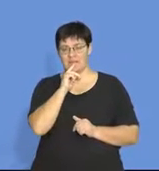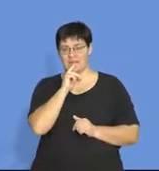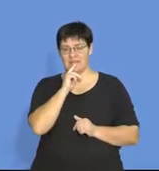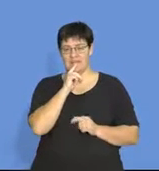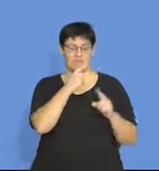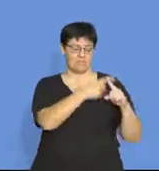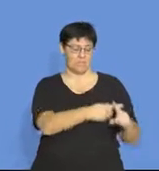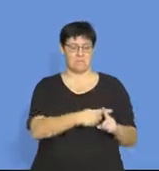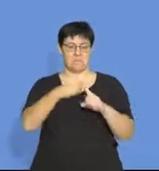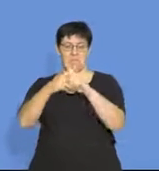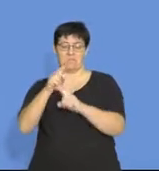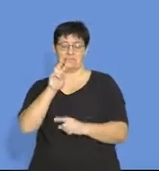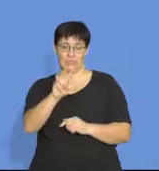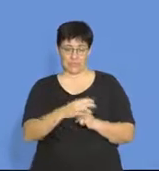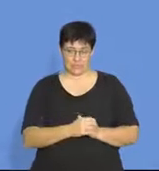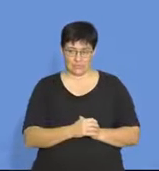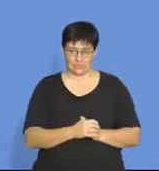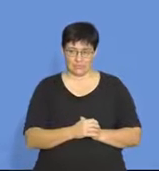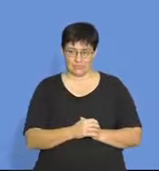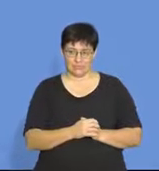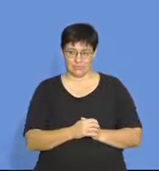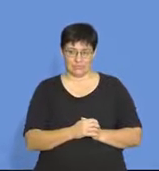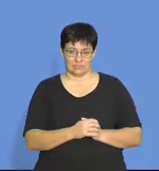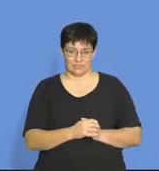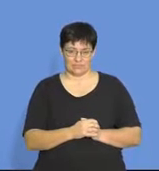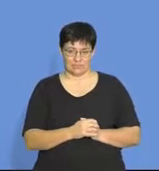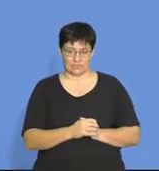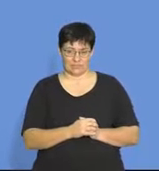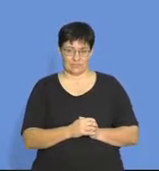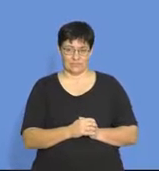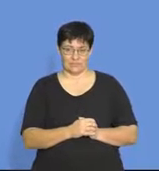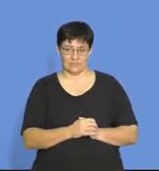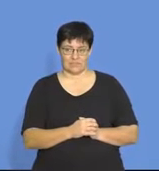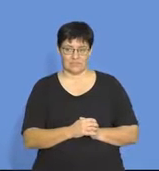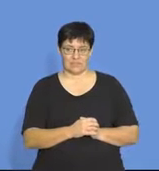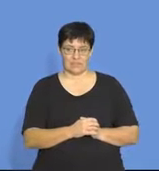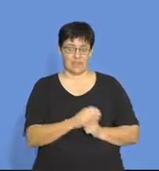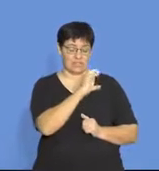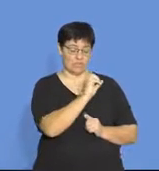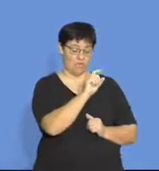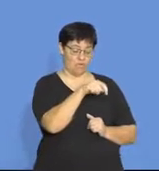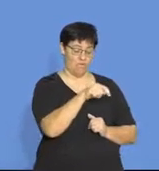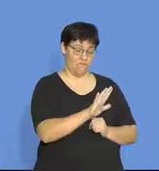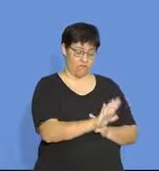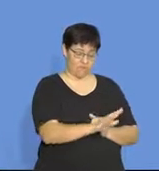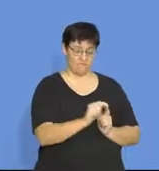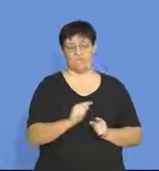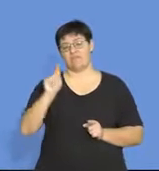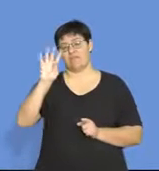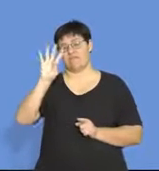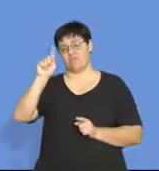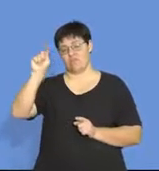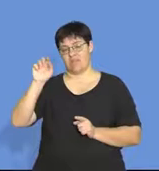two intersections, right? This is where I have two intersections at 0 and 5, and at 4